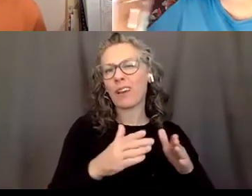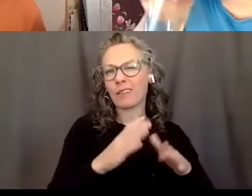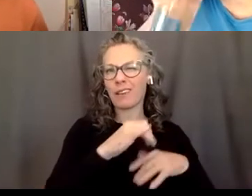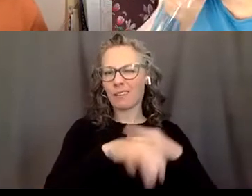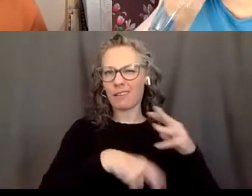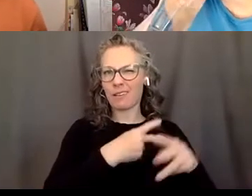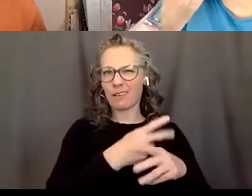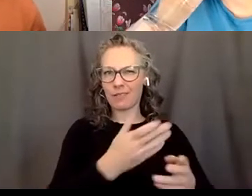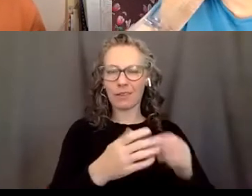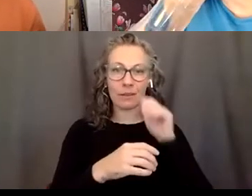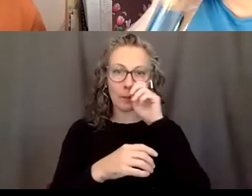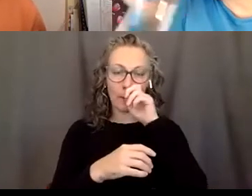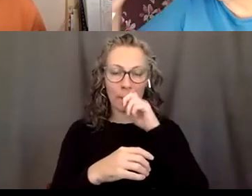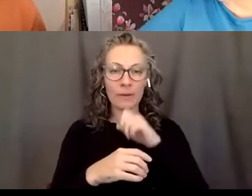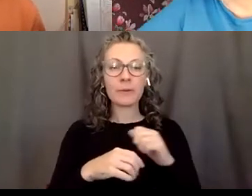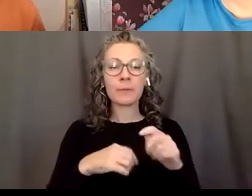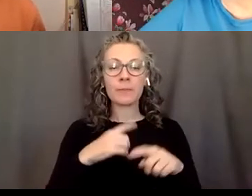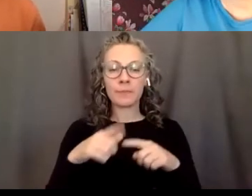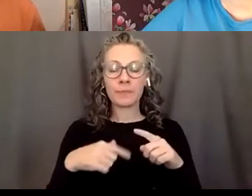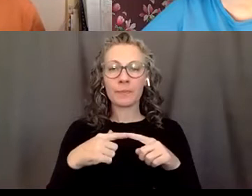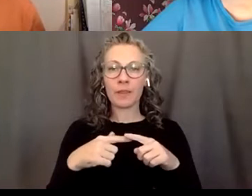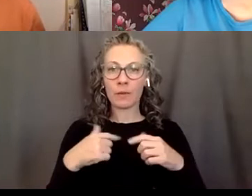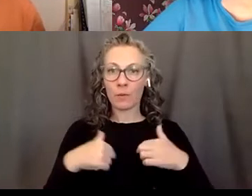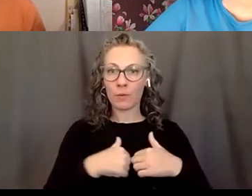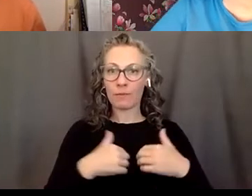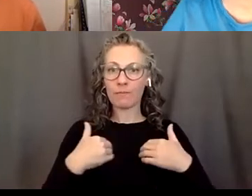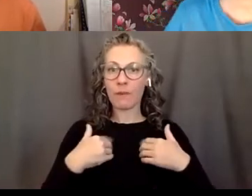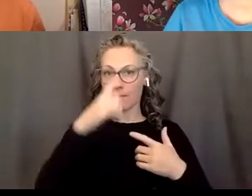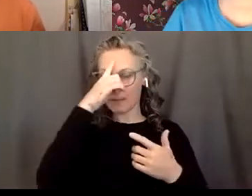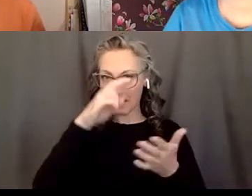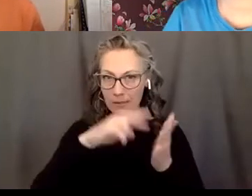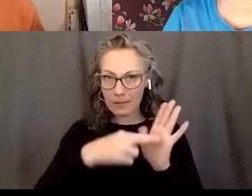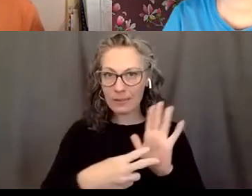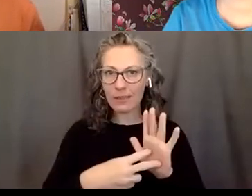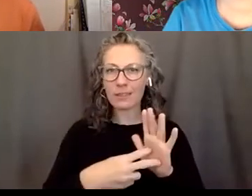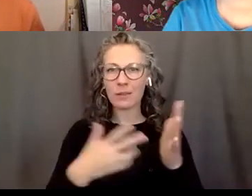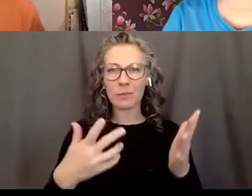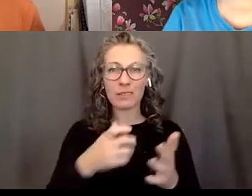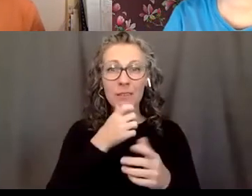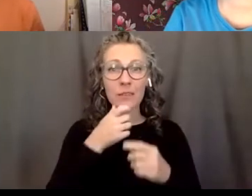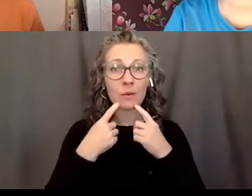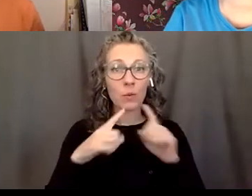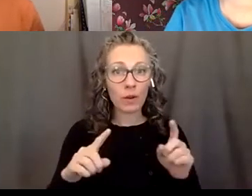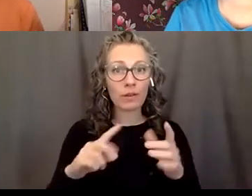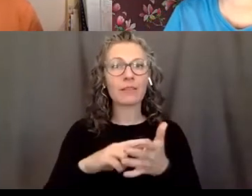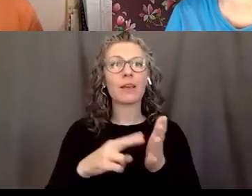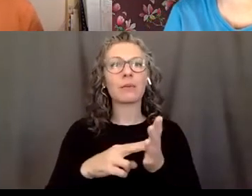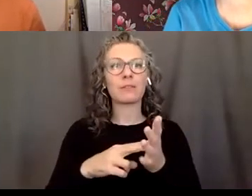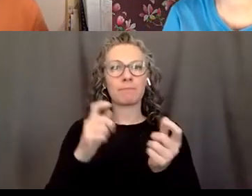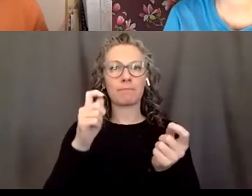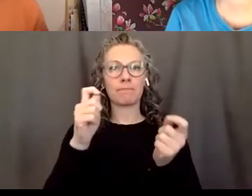of course, when we have intentions and it doesn't work out, it means that it needs to be